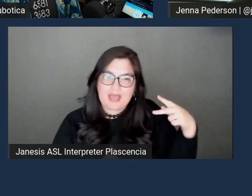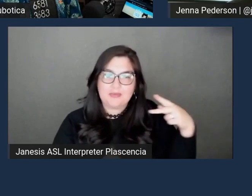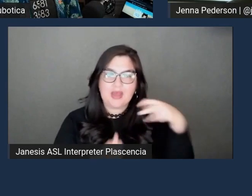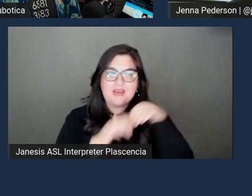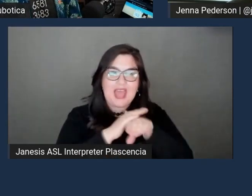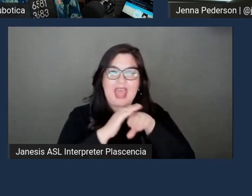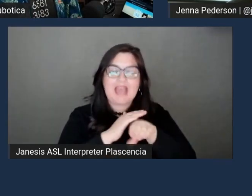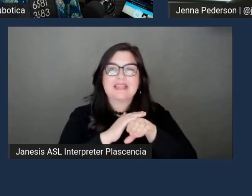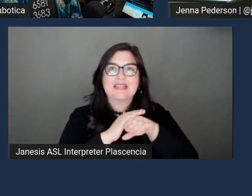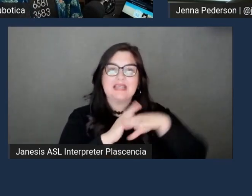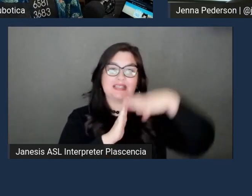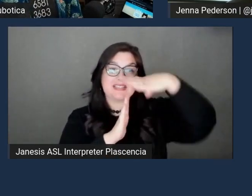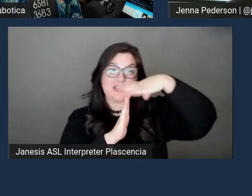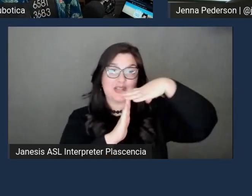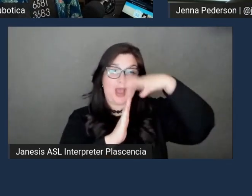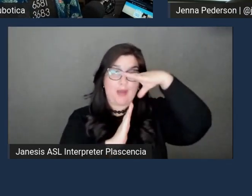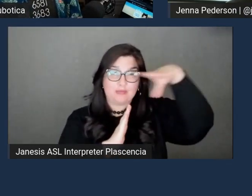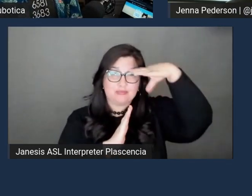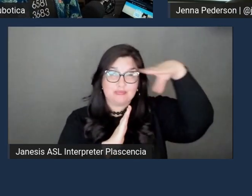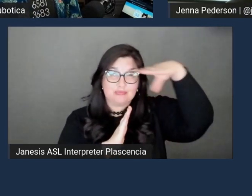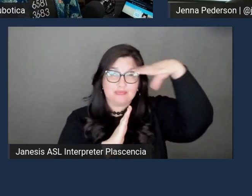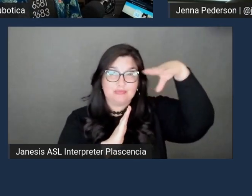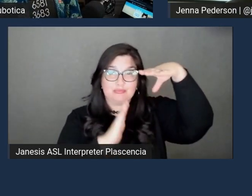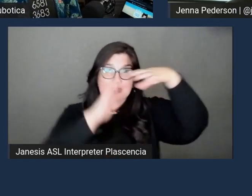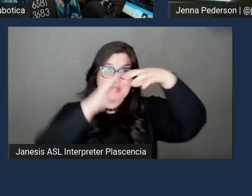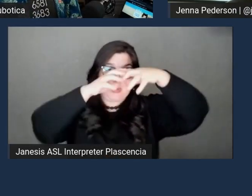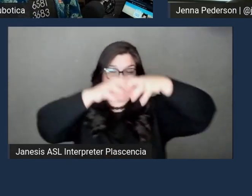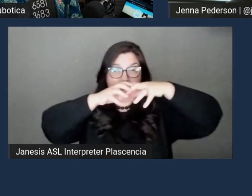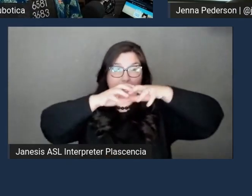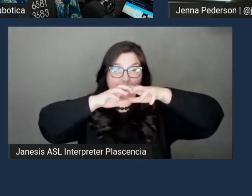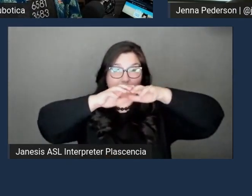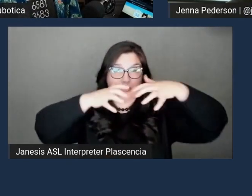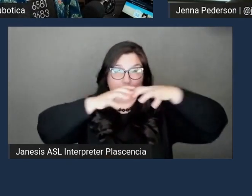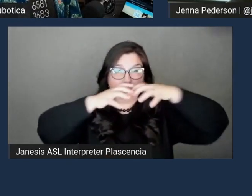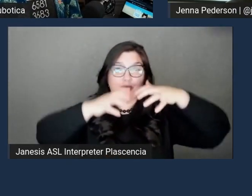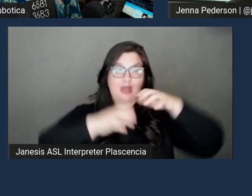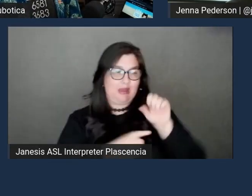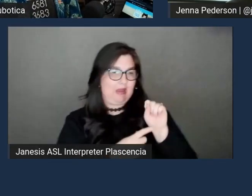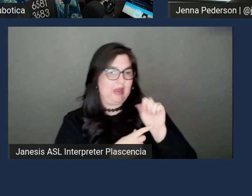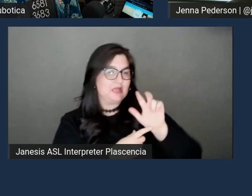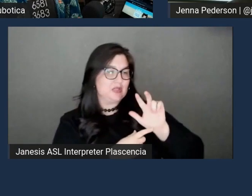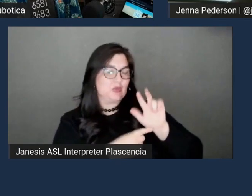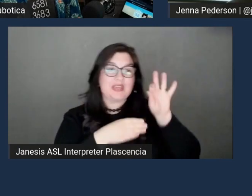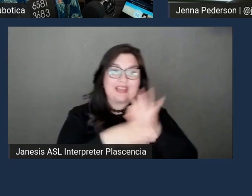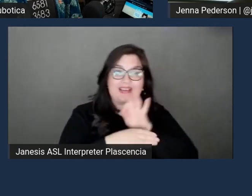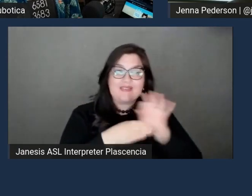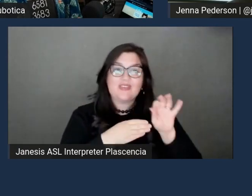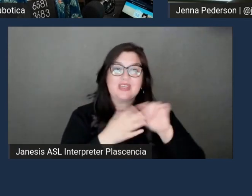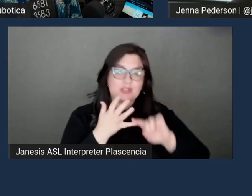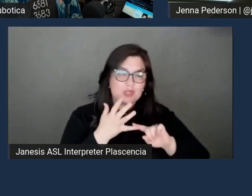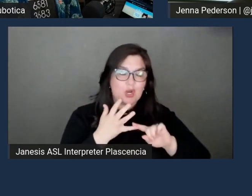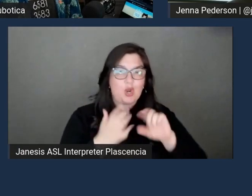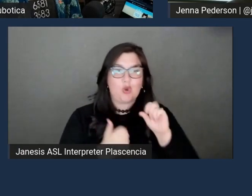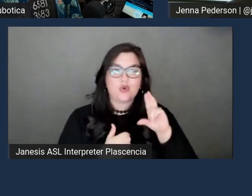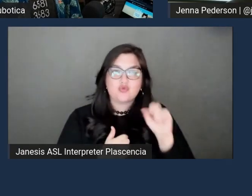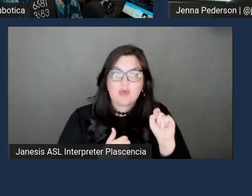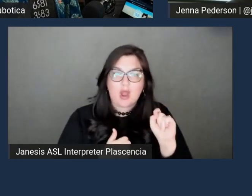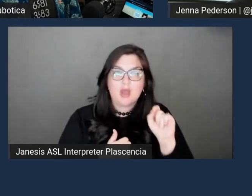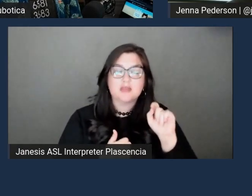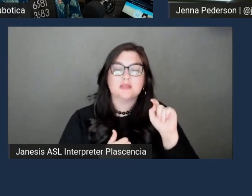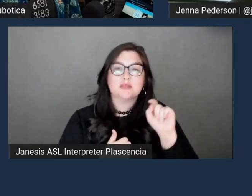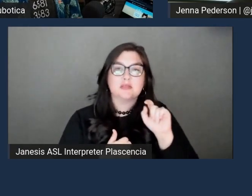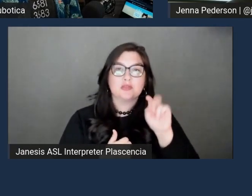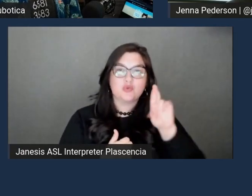top layer of the cake. So it actually sits on top of the existing S3 features, including S3 cross-region replication. So that's actually